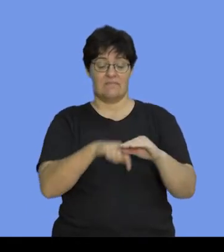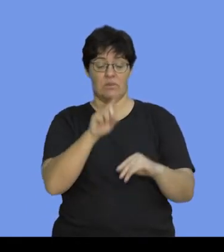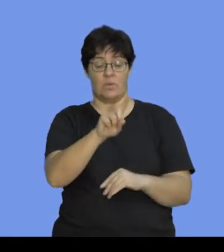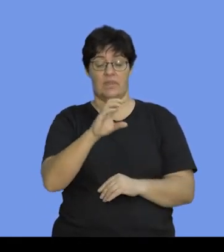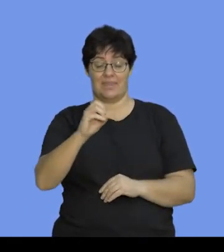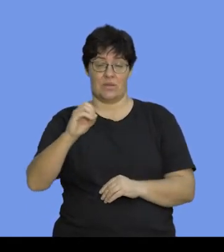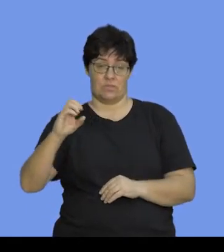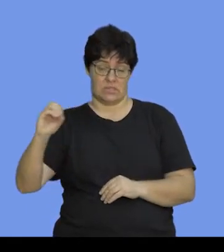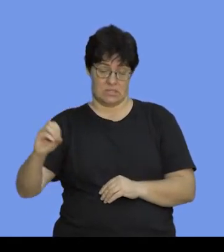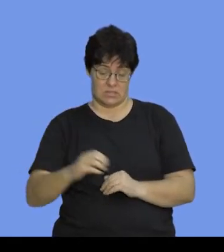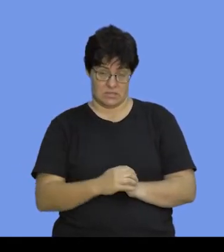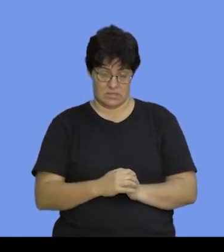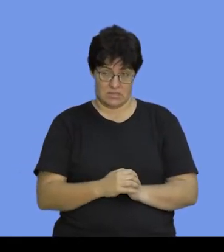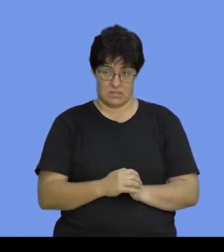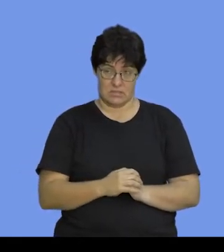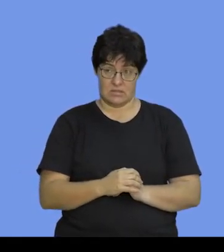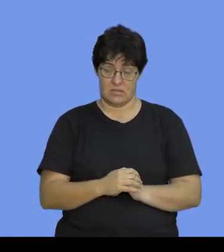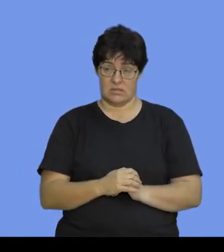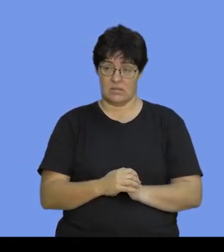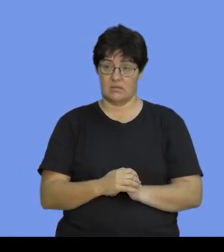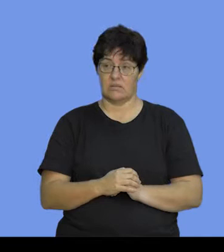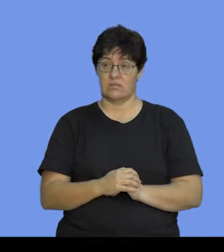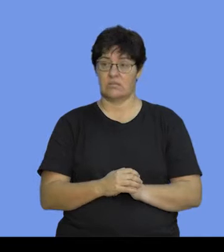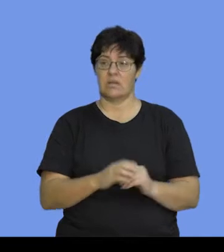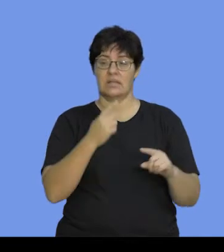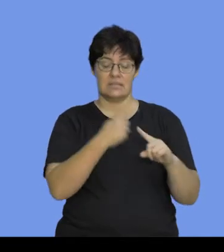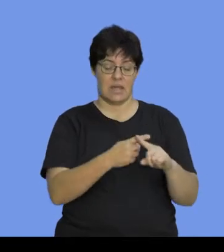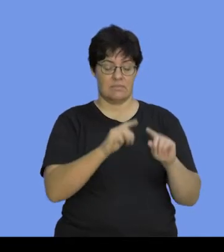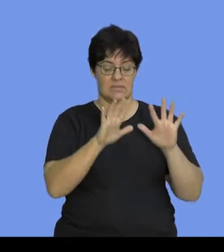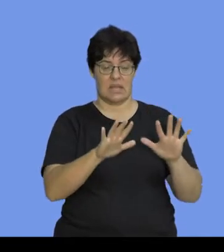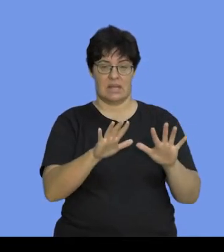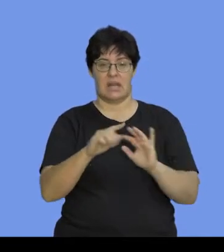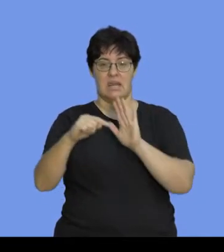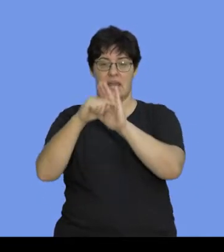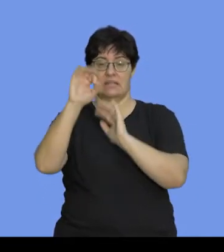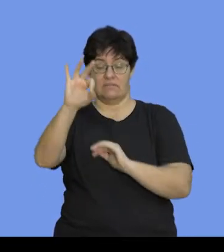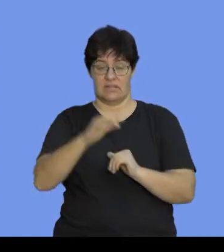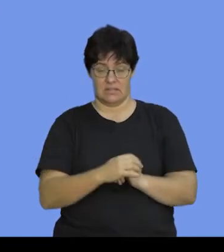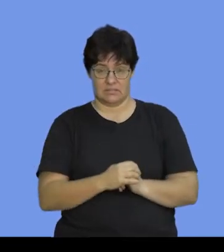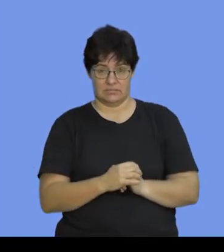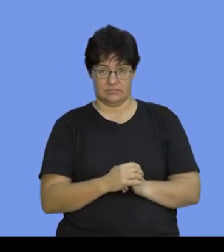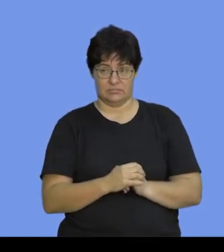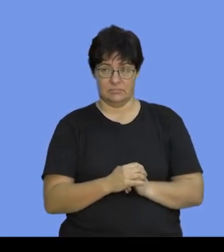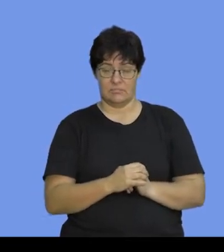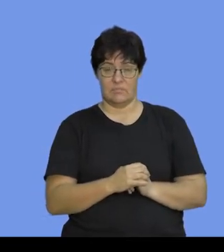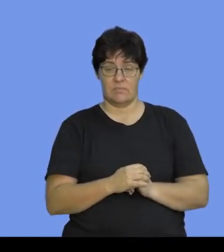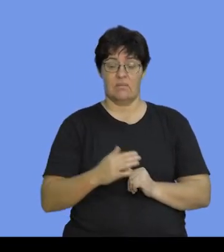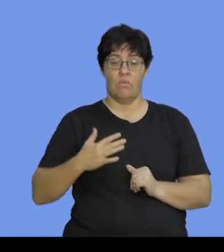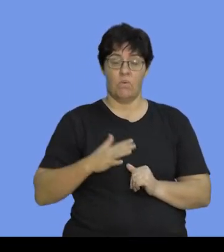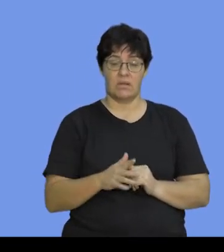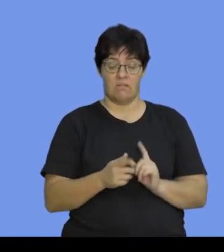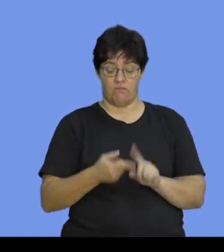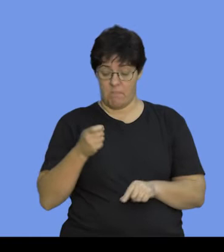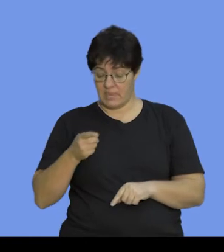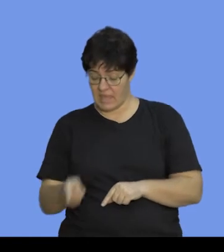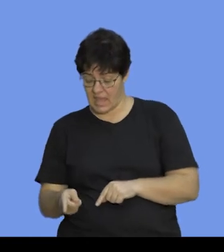If we divide by 1,000, it's like we're multiplying by 10 exponent negative 3, okay? And then if we want to move